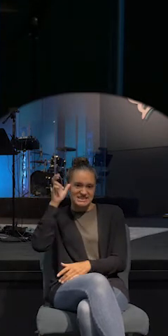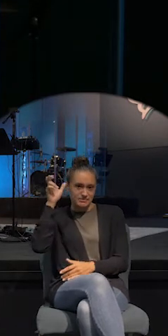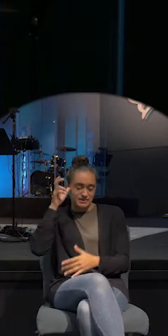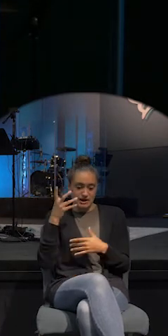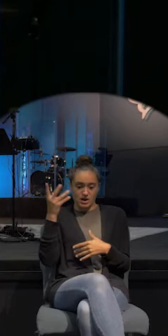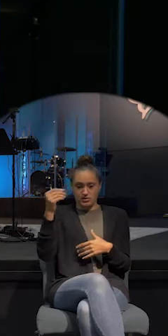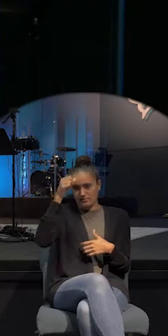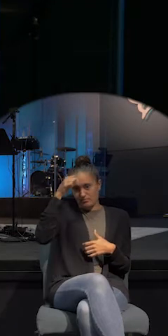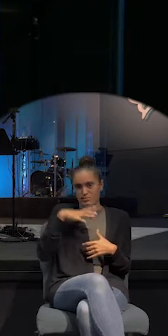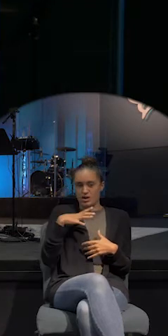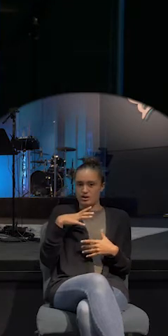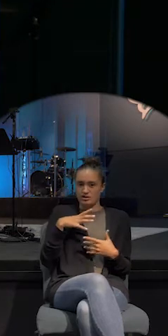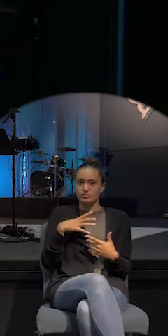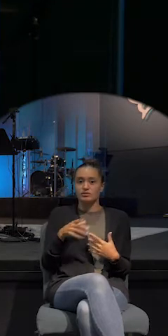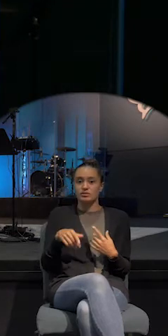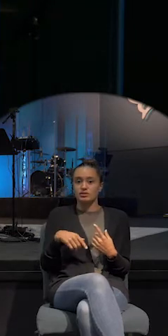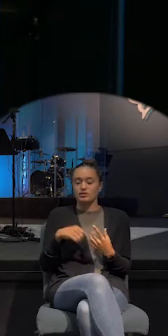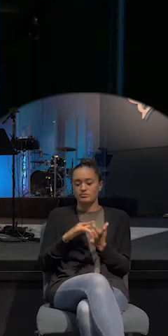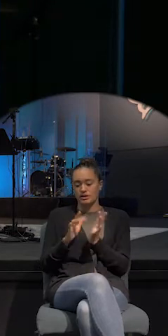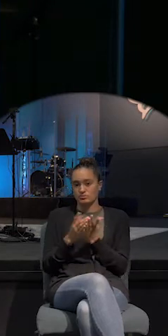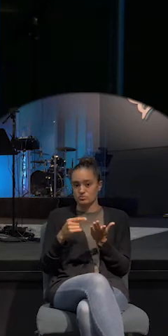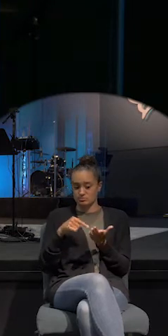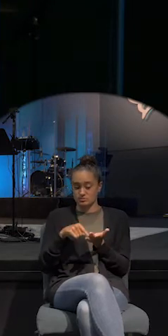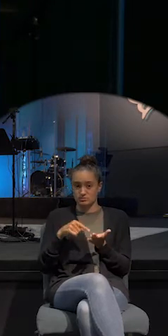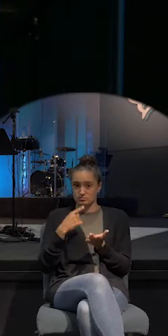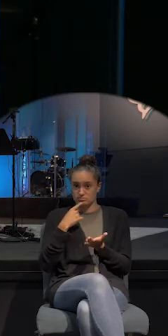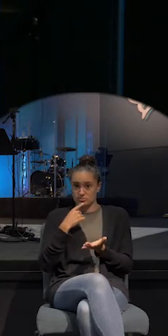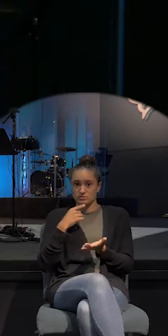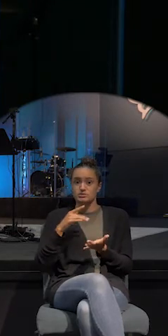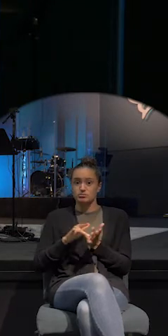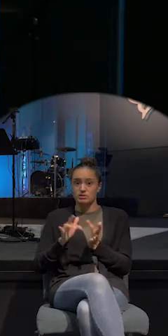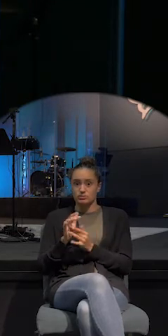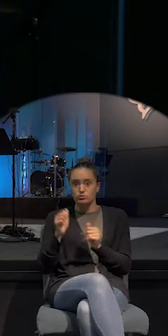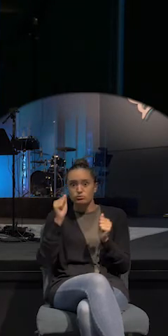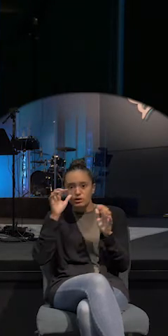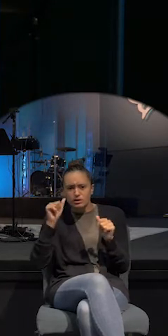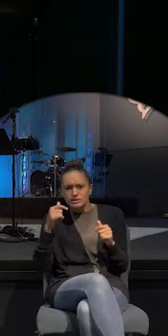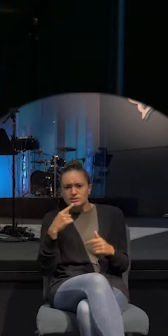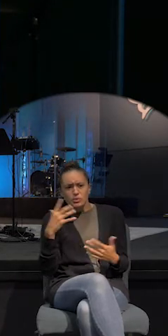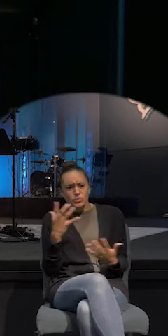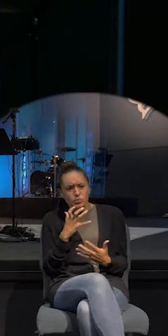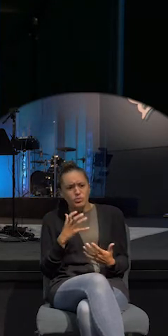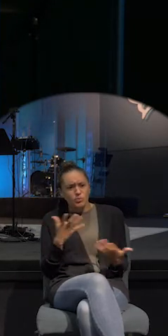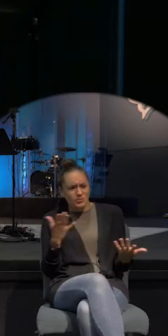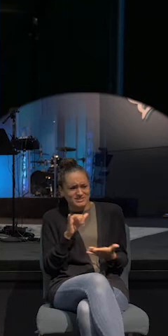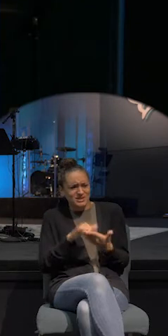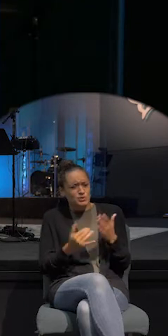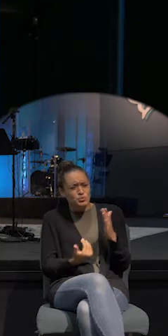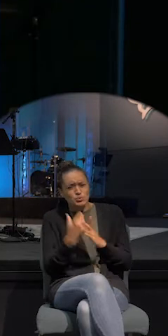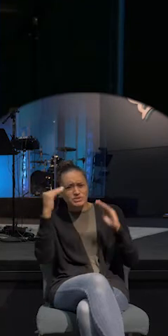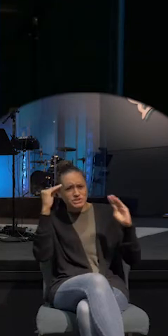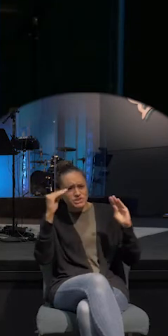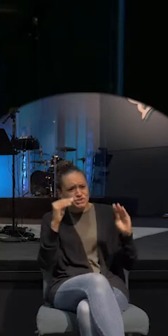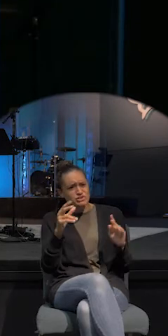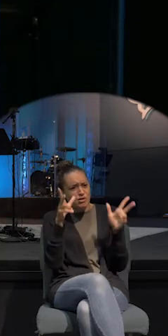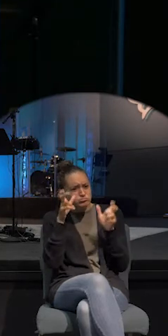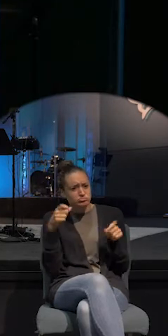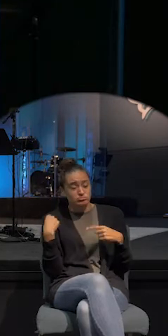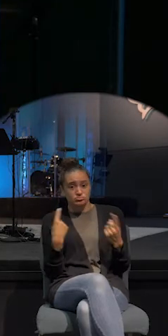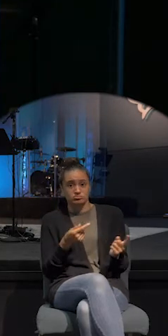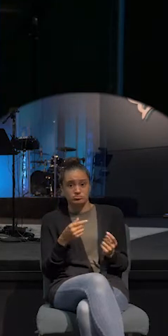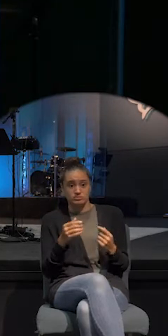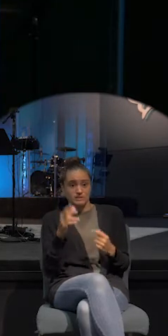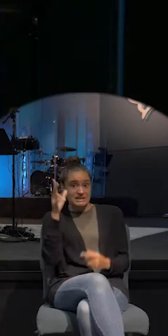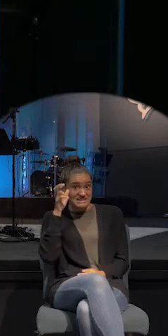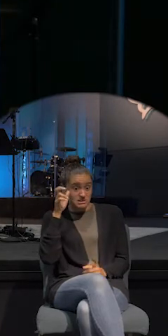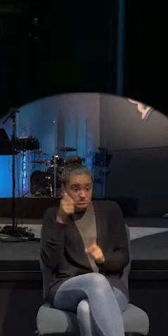tells us that when he did that, the people were amazed, and they had said, "What is this? What new doctrine is this? Even demons